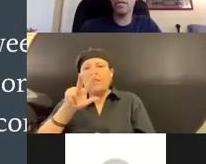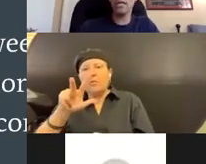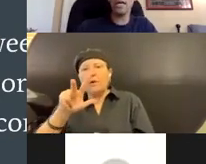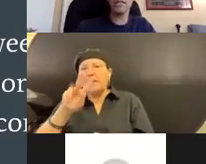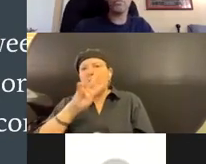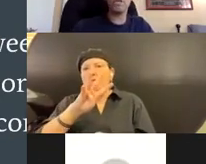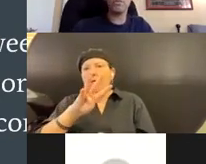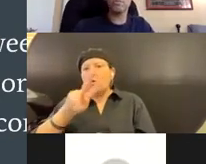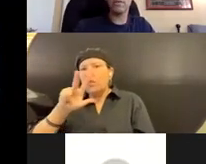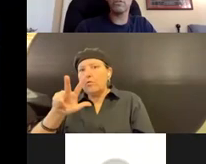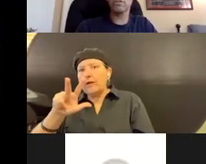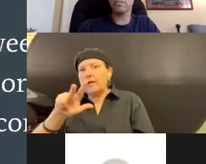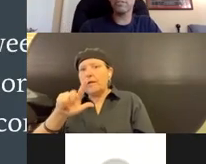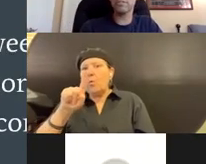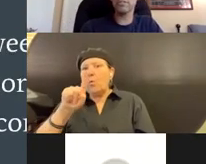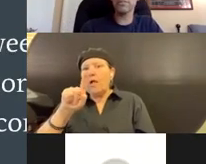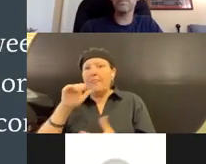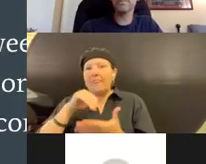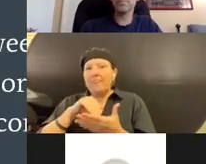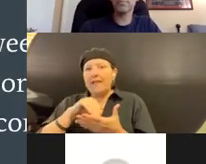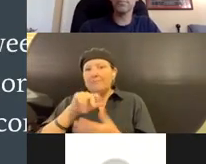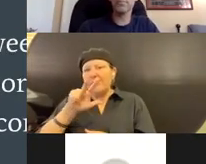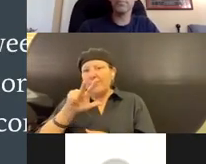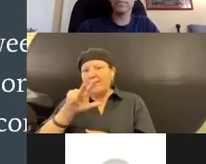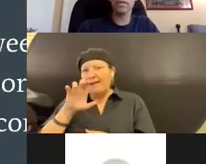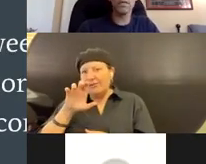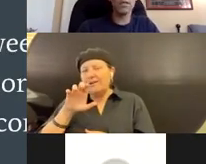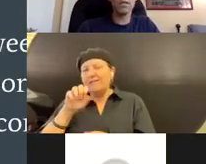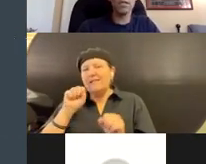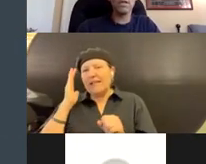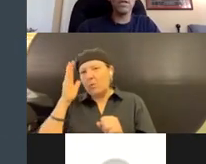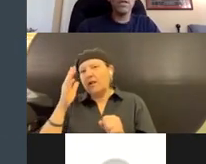213-443-1300, and they'll be able to provide you some assistance.